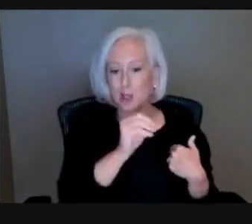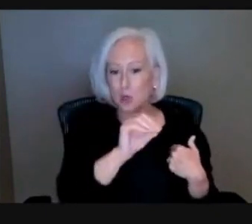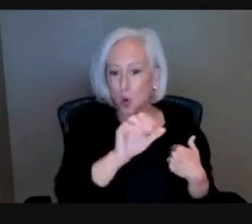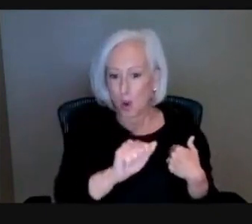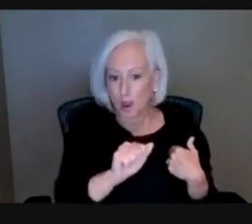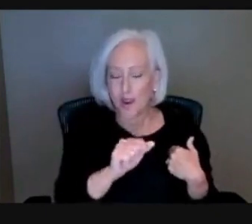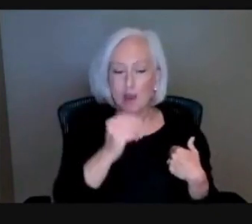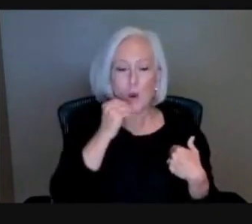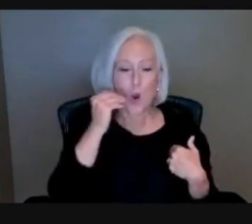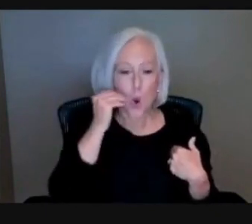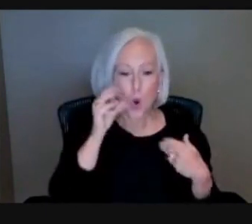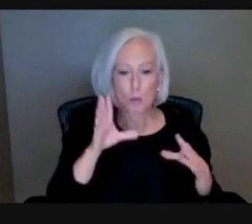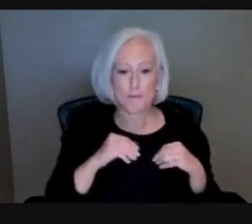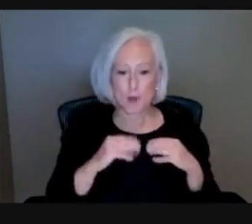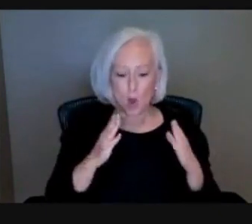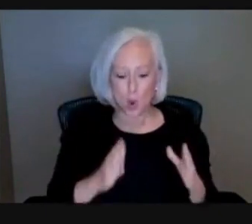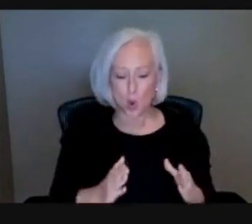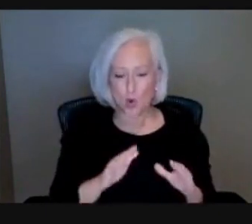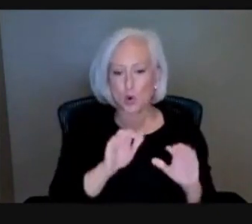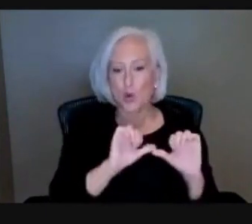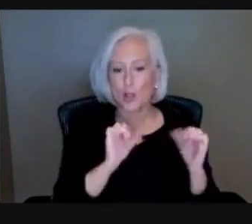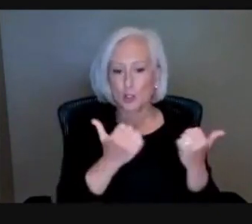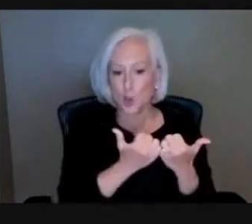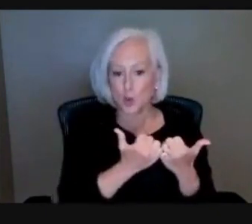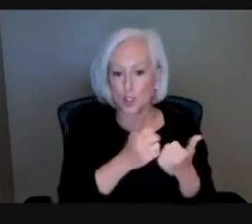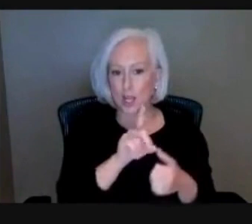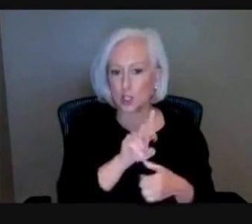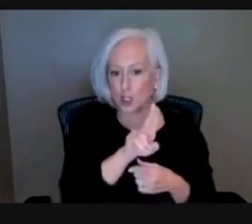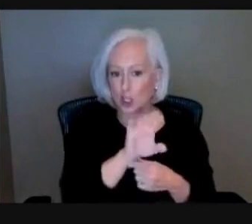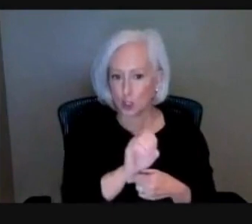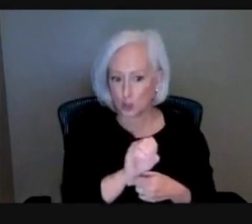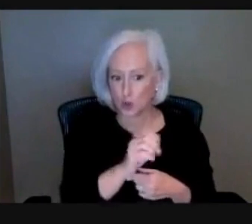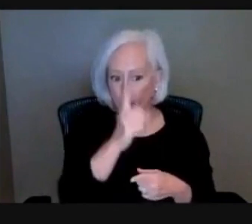you were purchasing a single family residence.